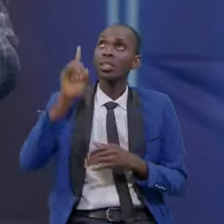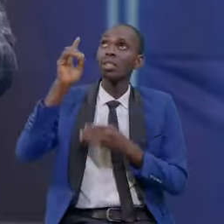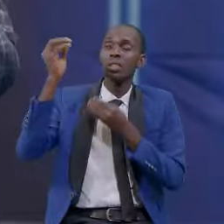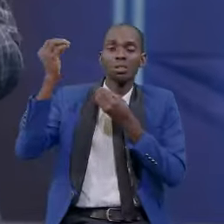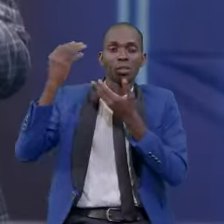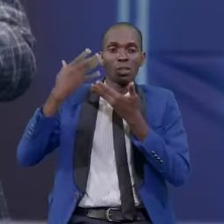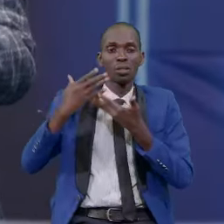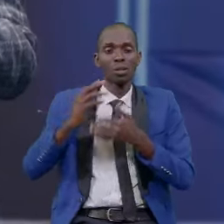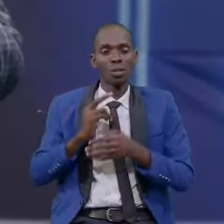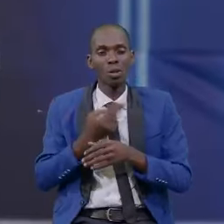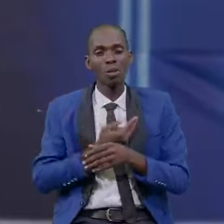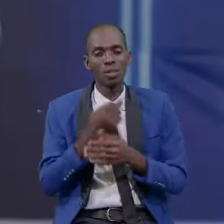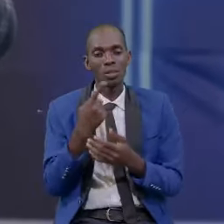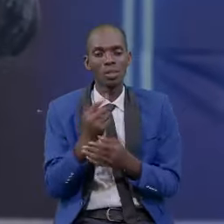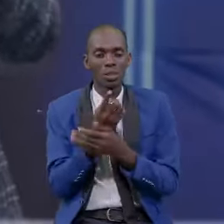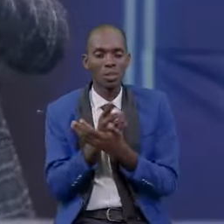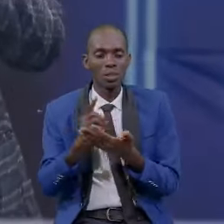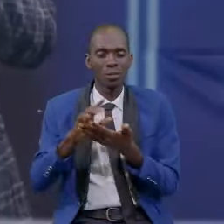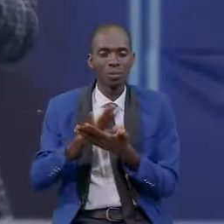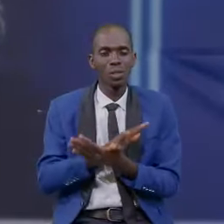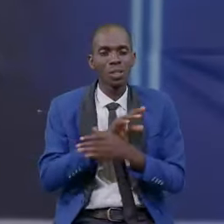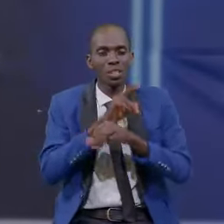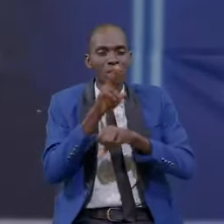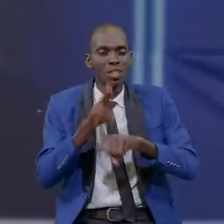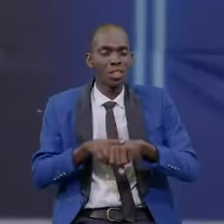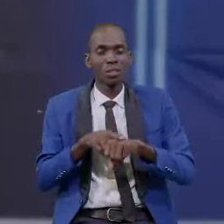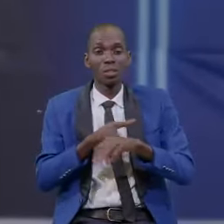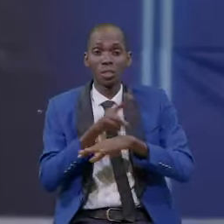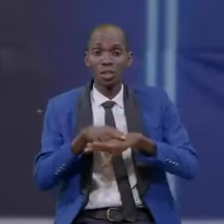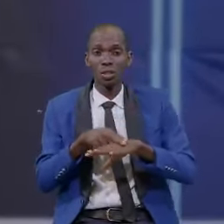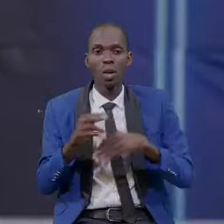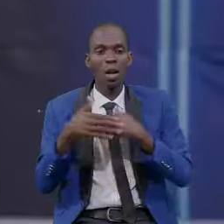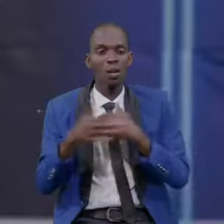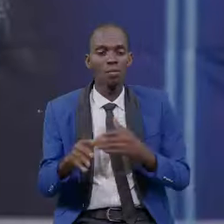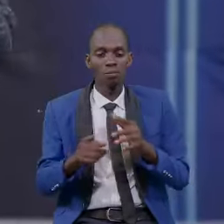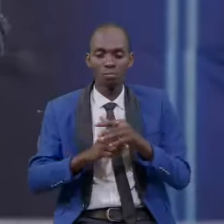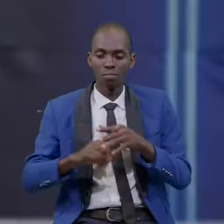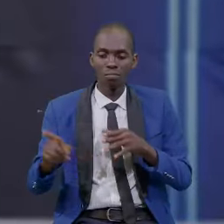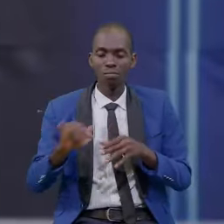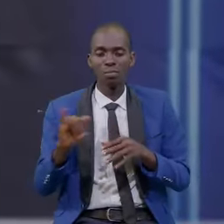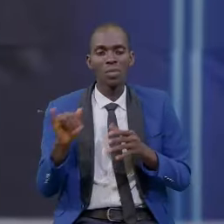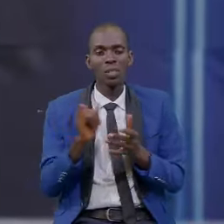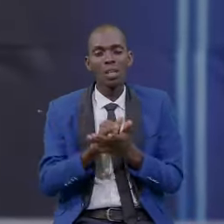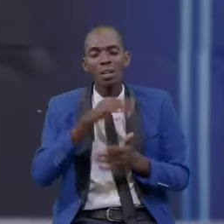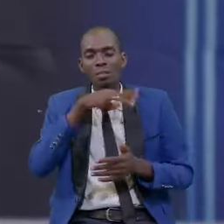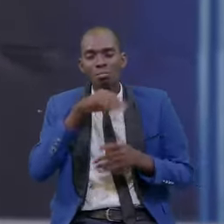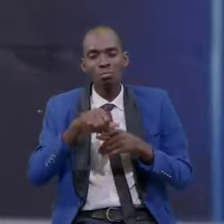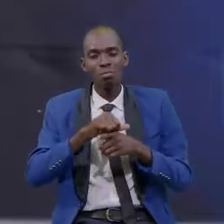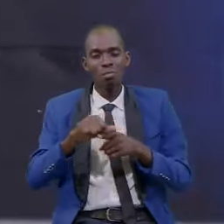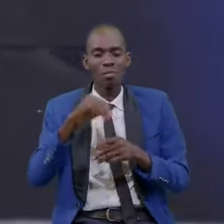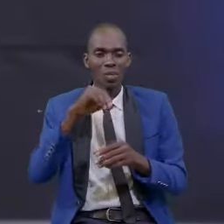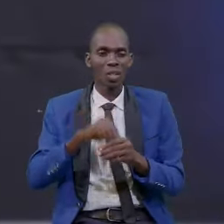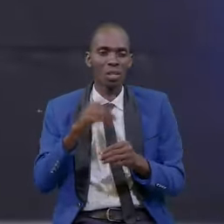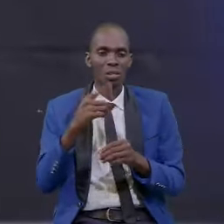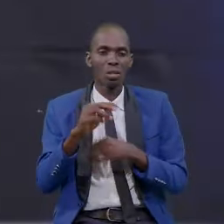the divine nature, having escaped the corruption that is in the